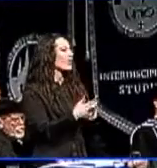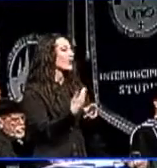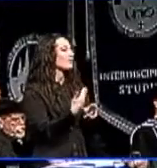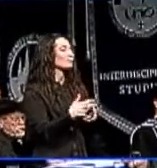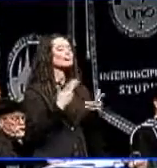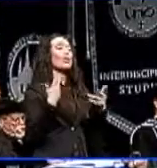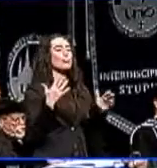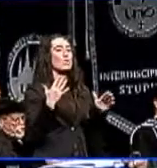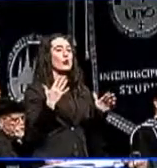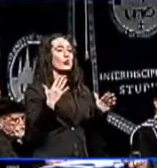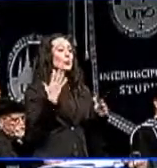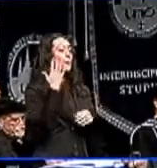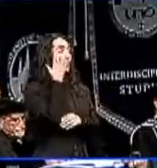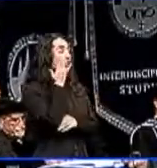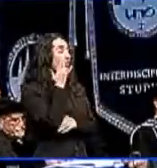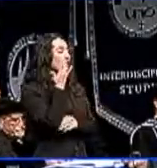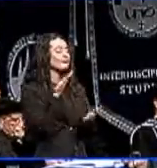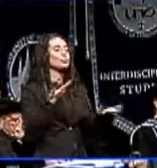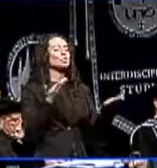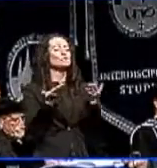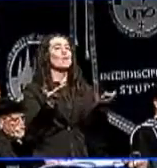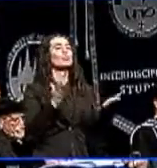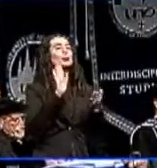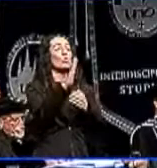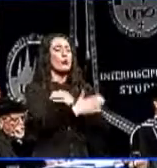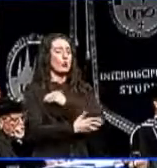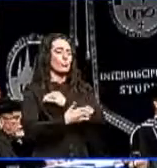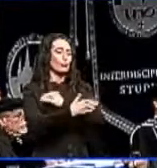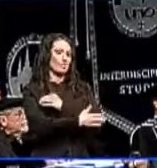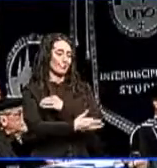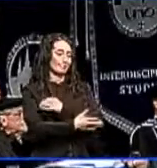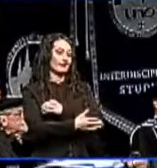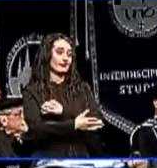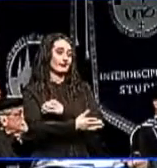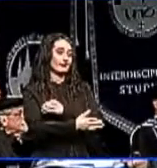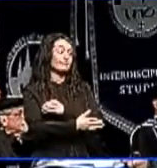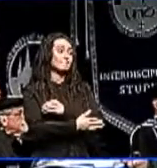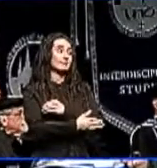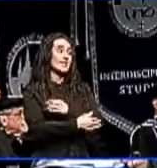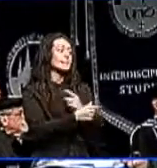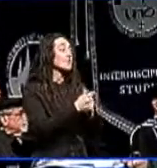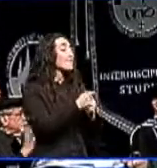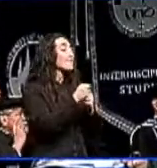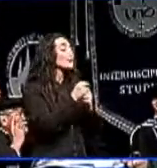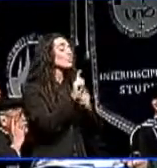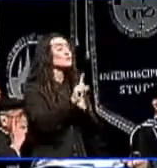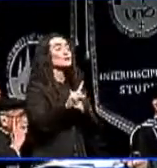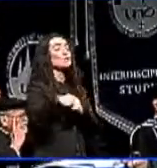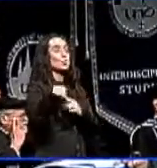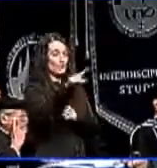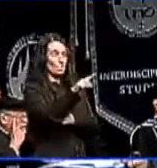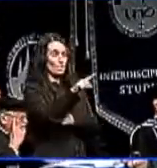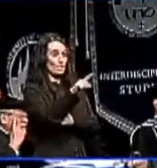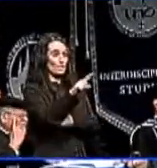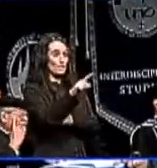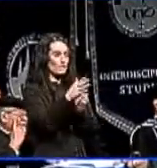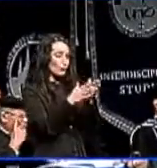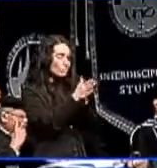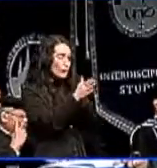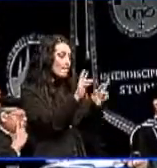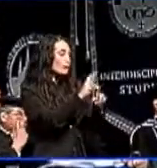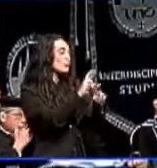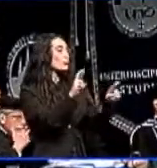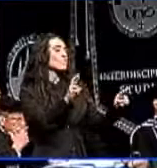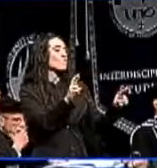called for service to their country. And first and foremost, they must be willing to bring a